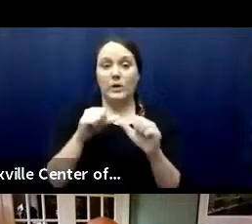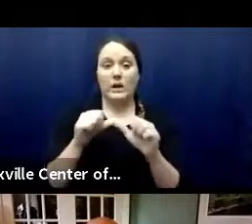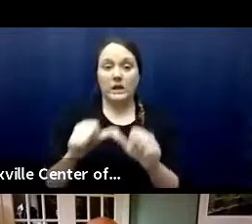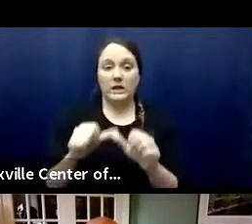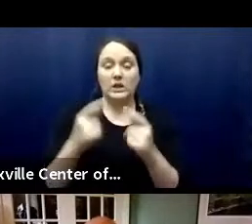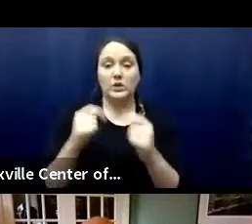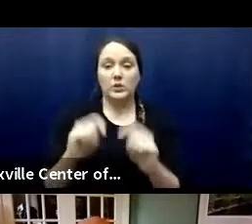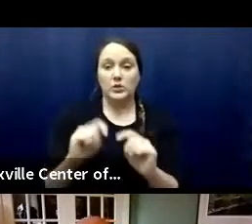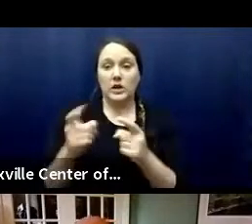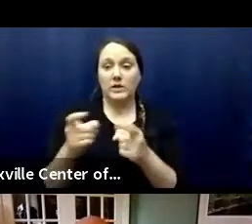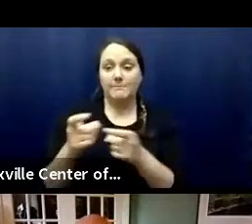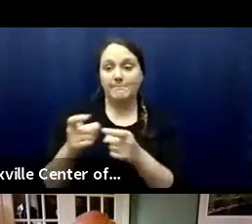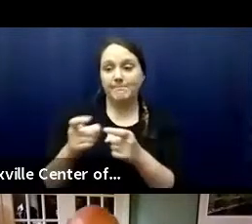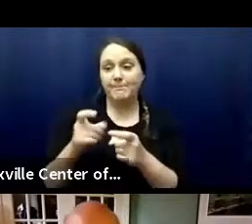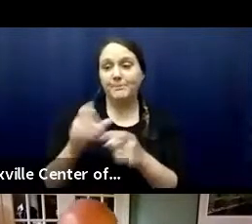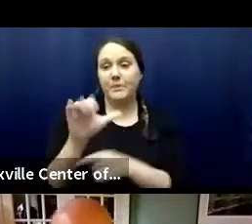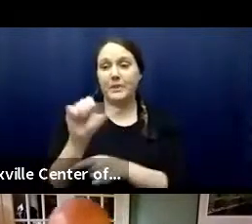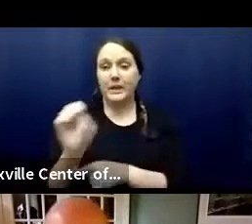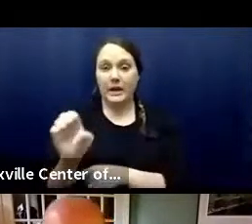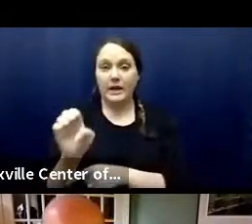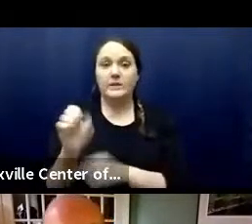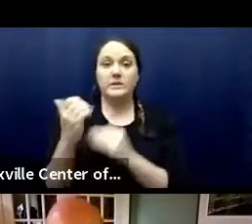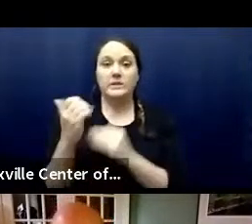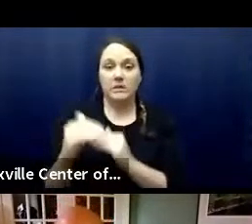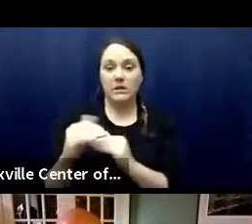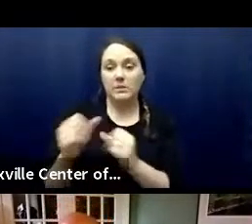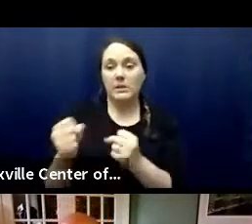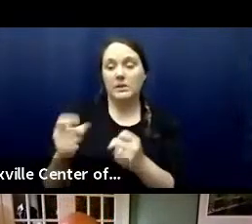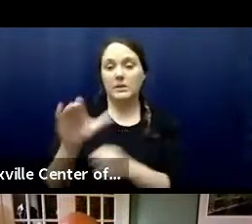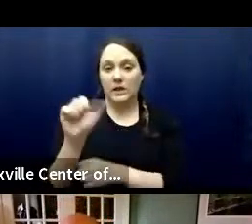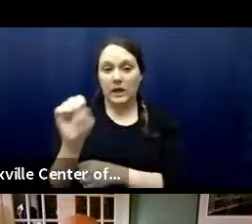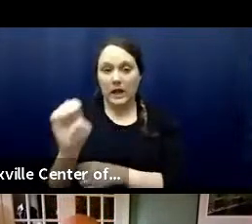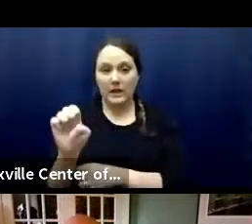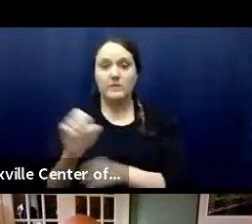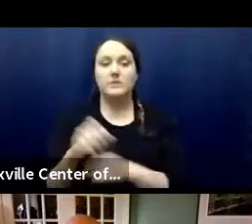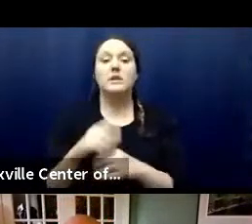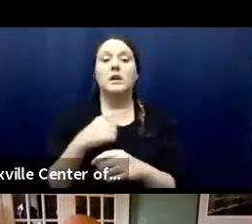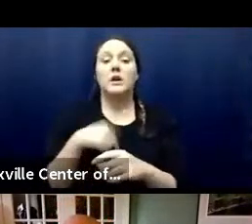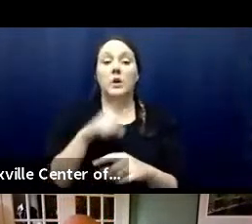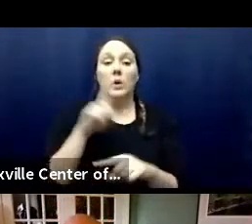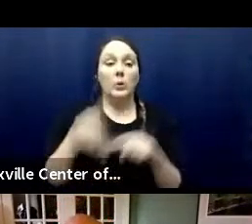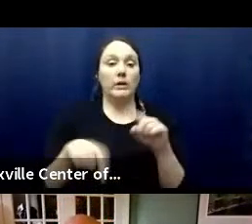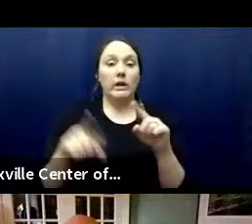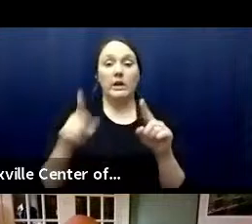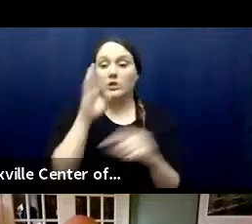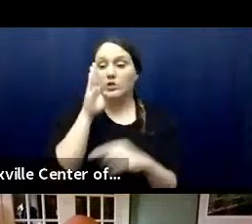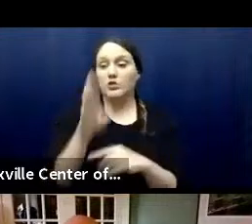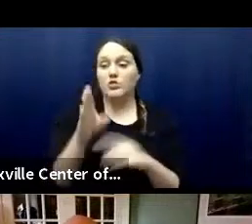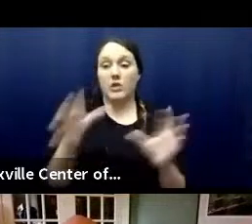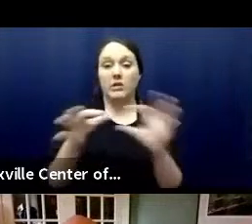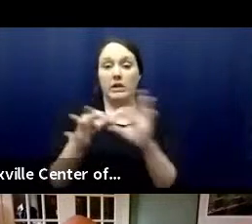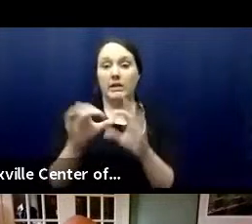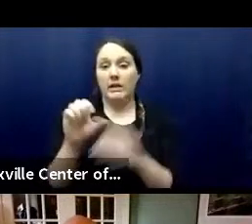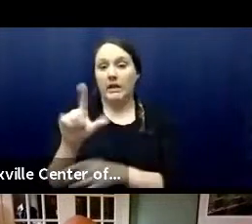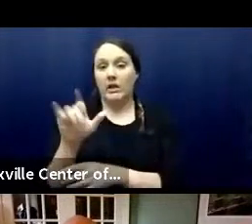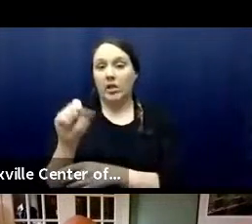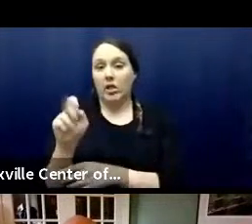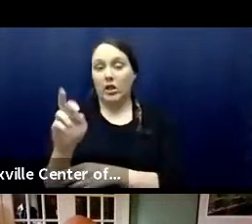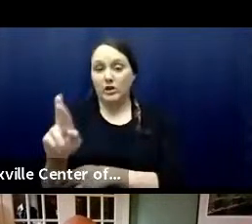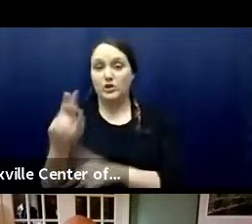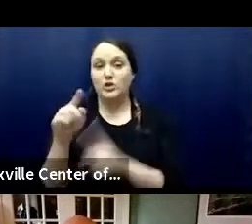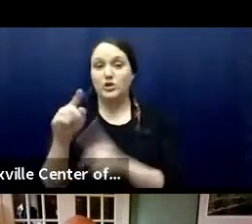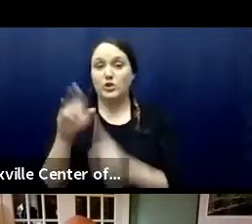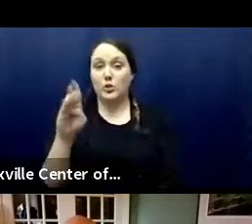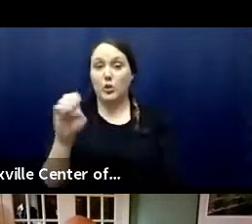try to mitigate cases. And again, although we've not been able to directly link clusters to bars, we've